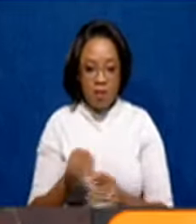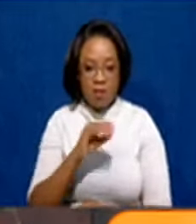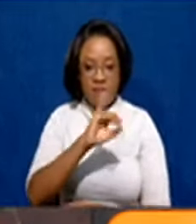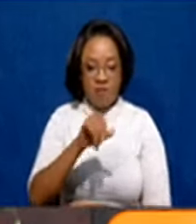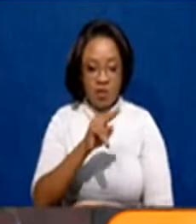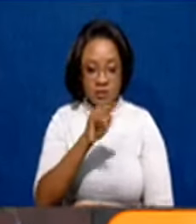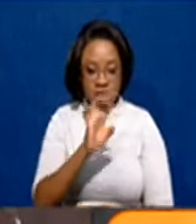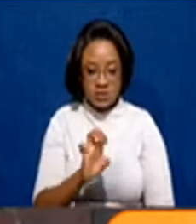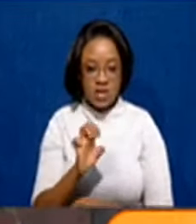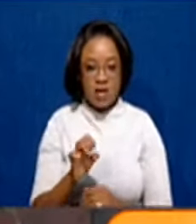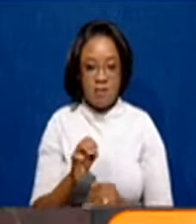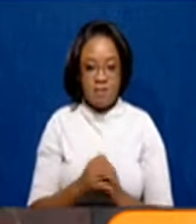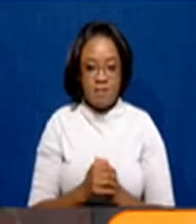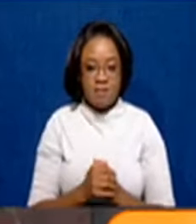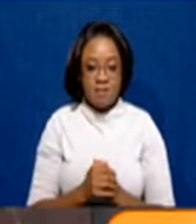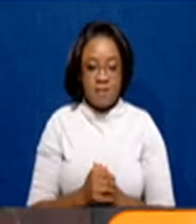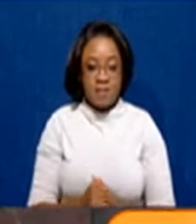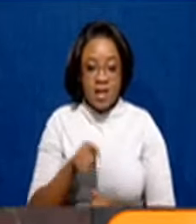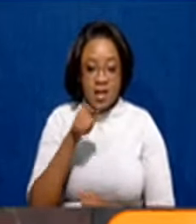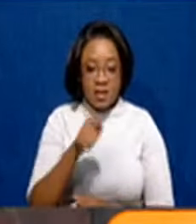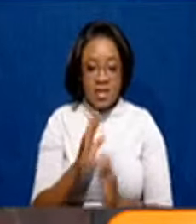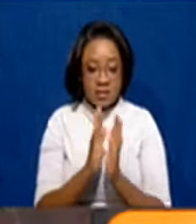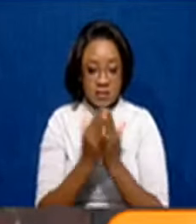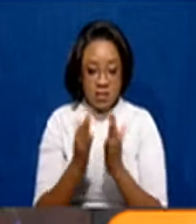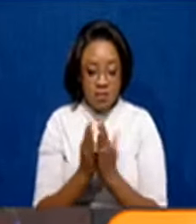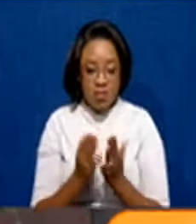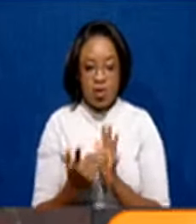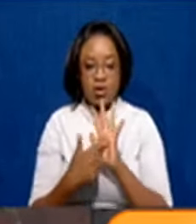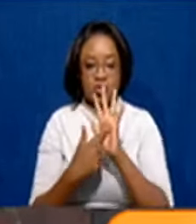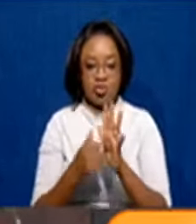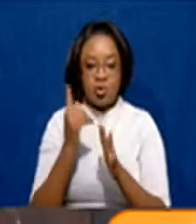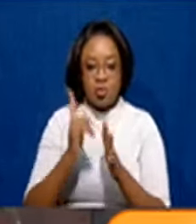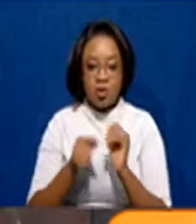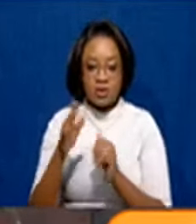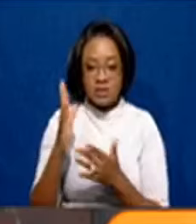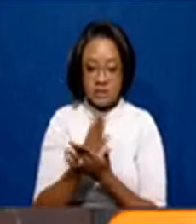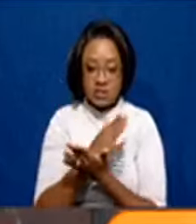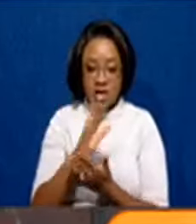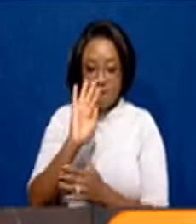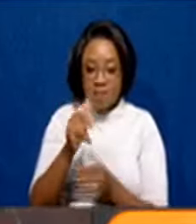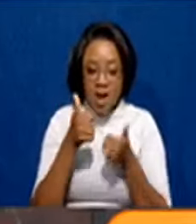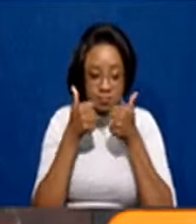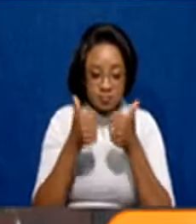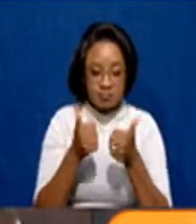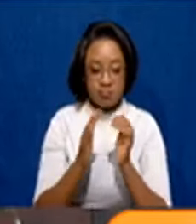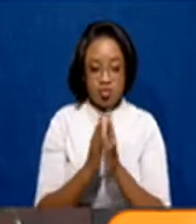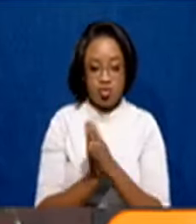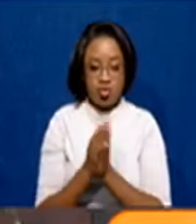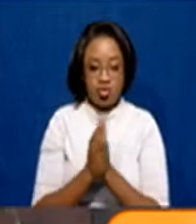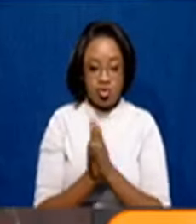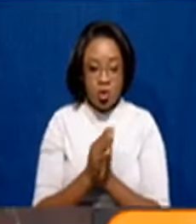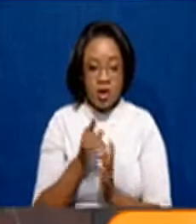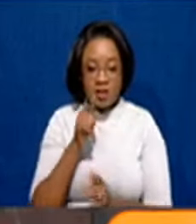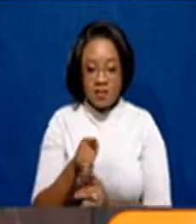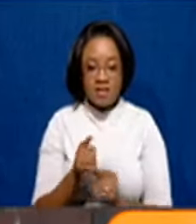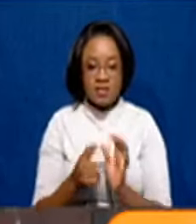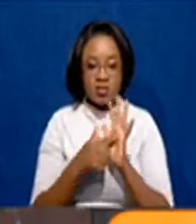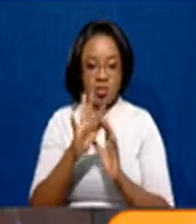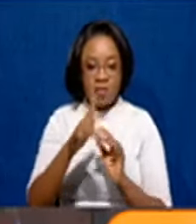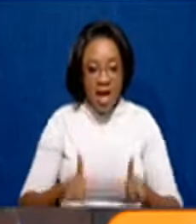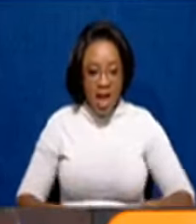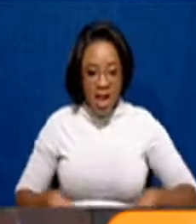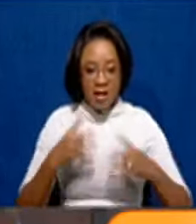Njuguna. In this captivating book, Jane shares her extraordinary story, one that begins in the simplicity of her